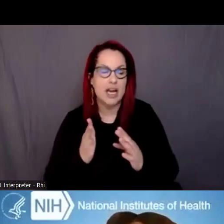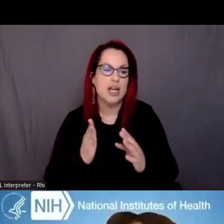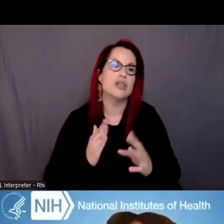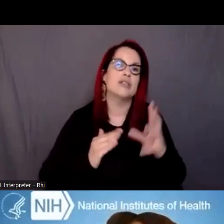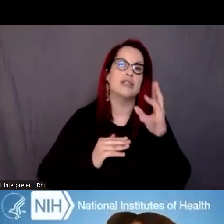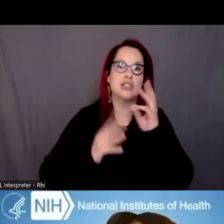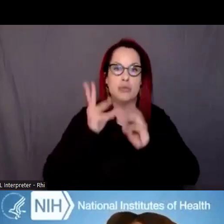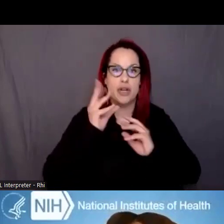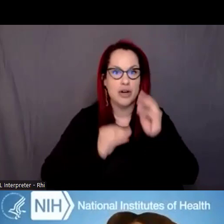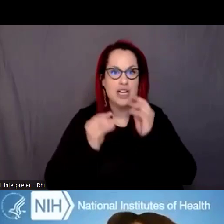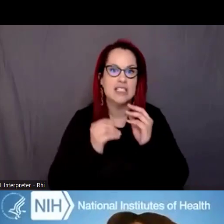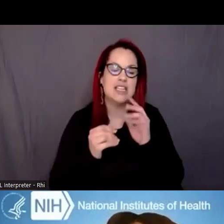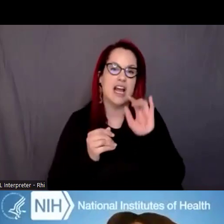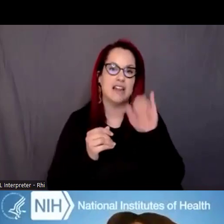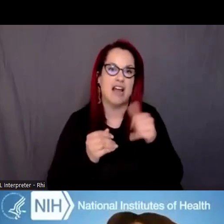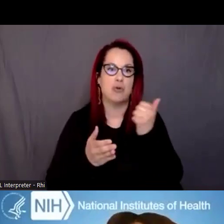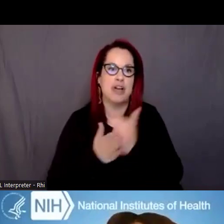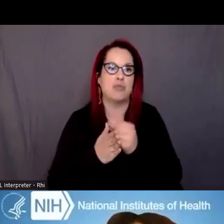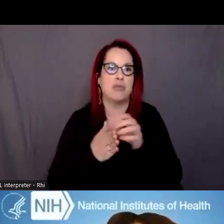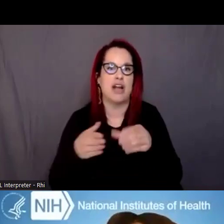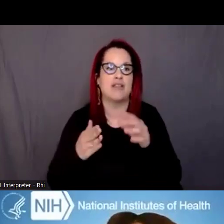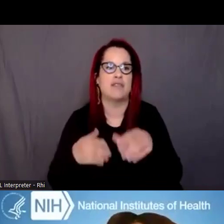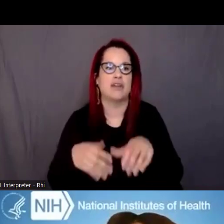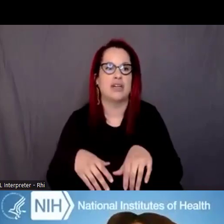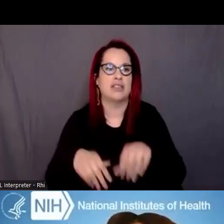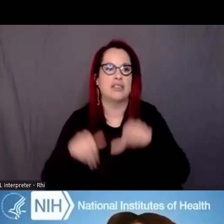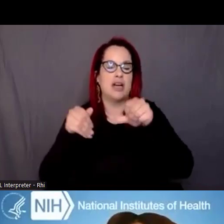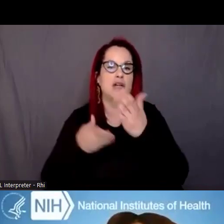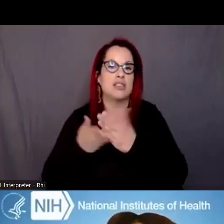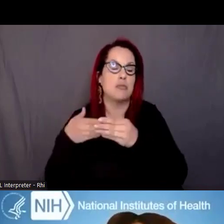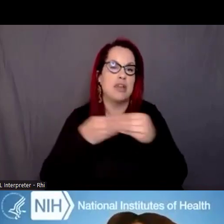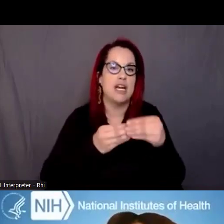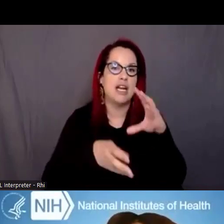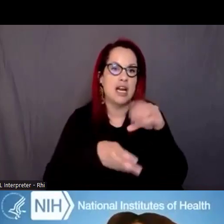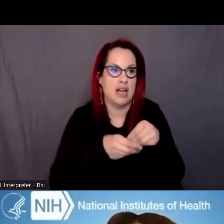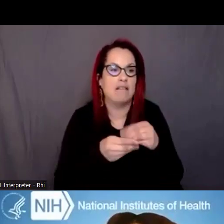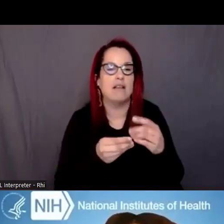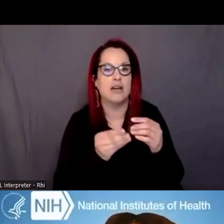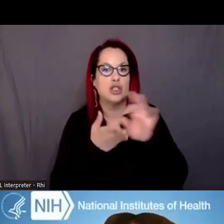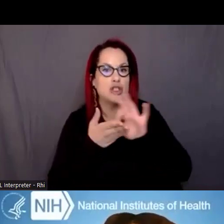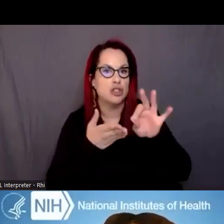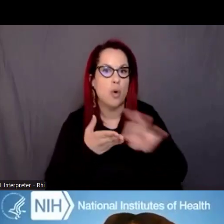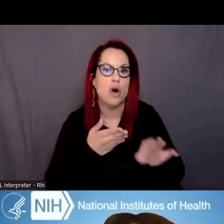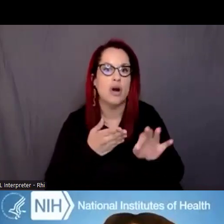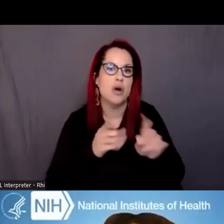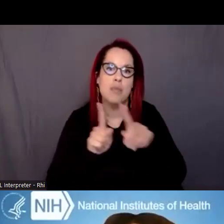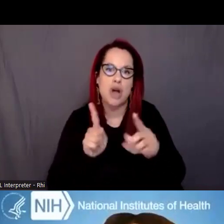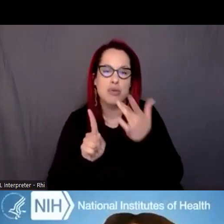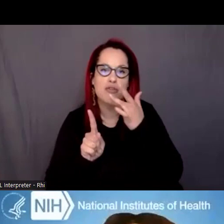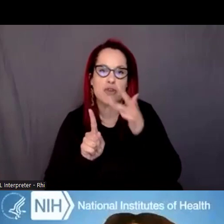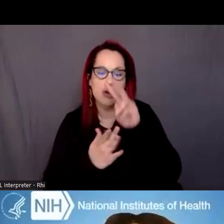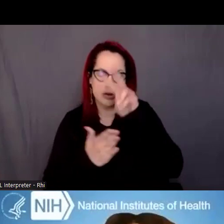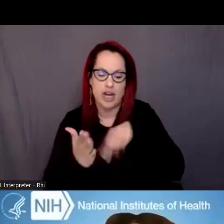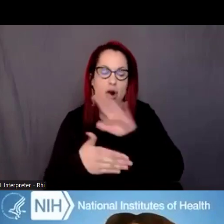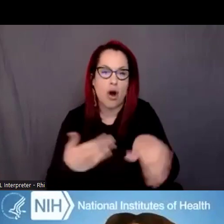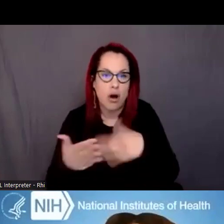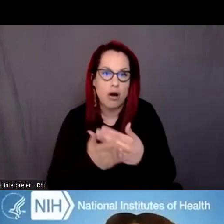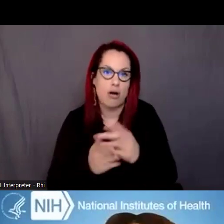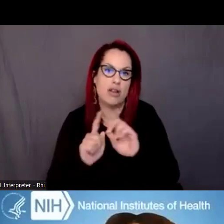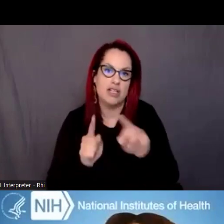the score instead of looking at what's in the application, looking at all 5 criteria. Great. Thanks,